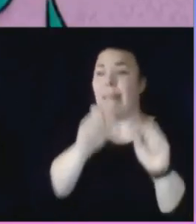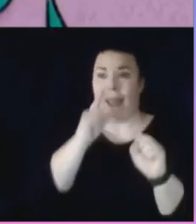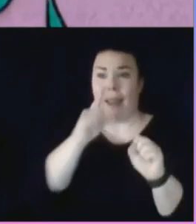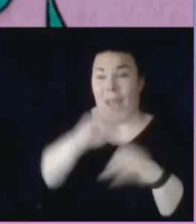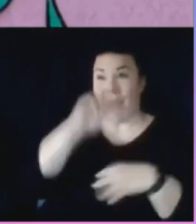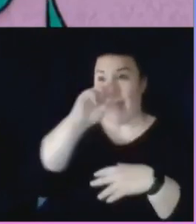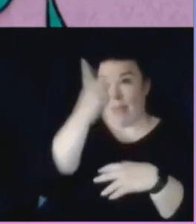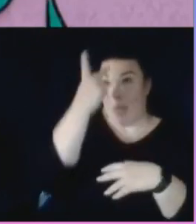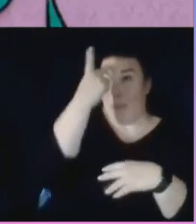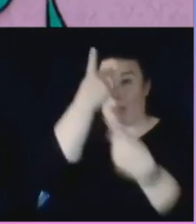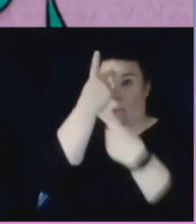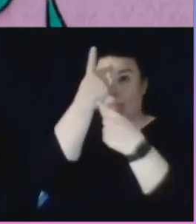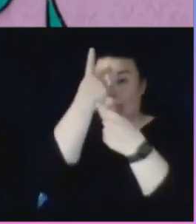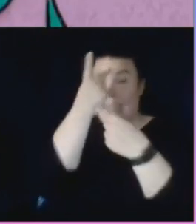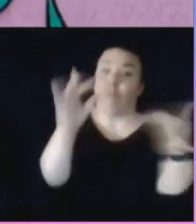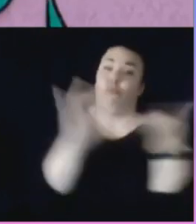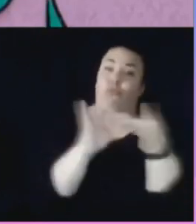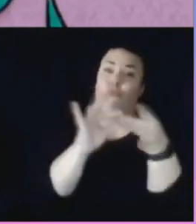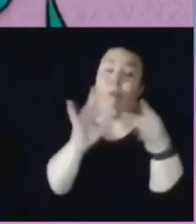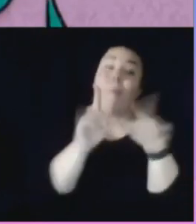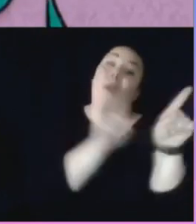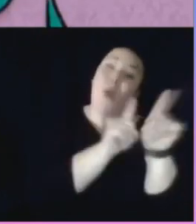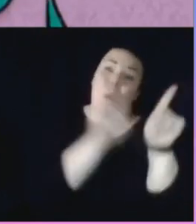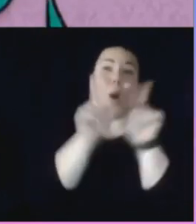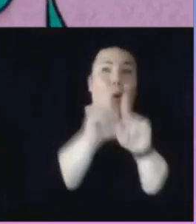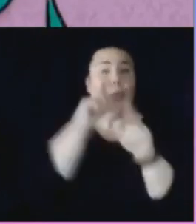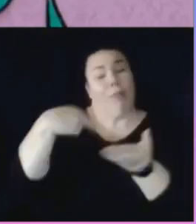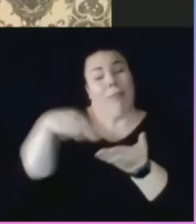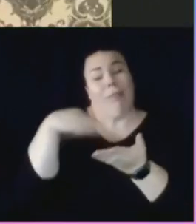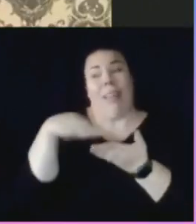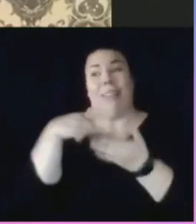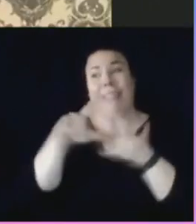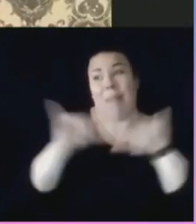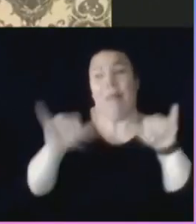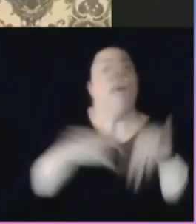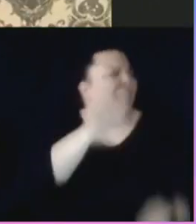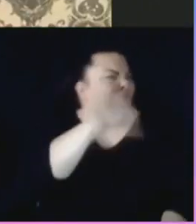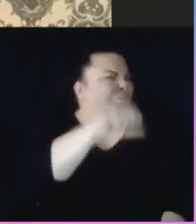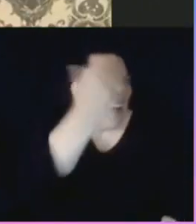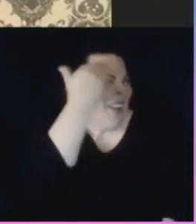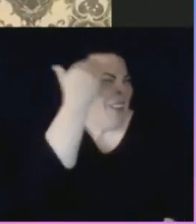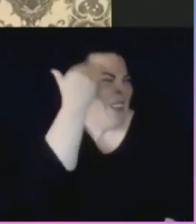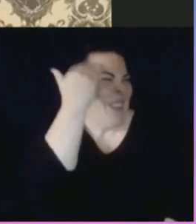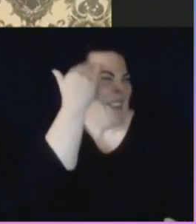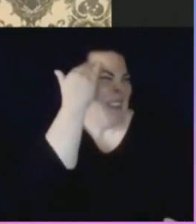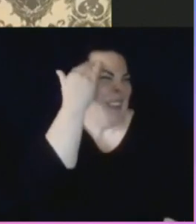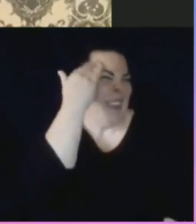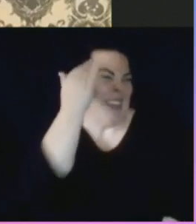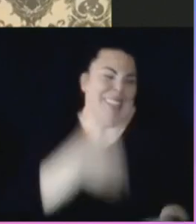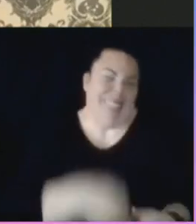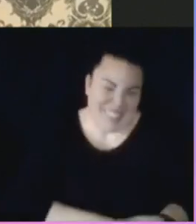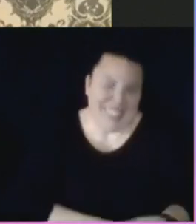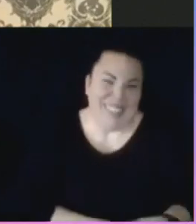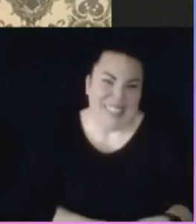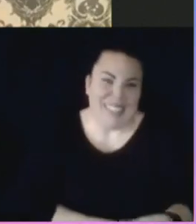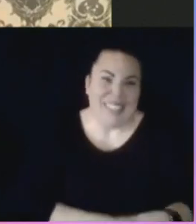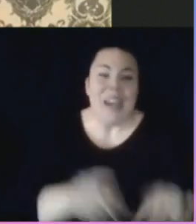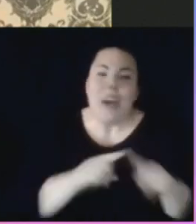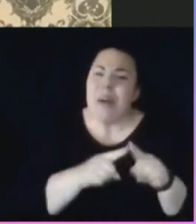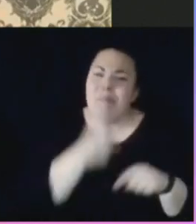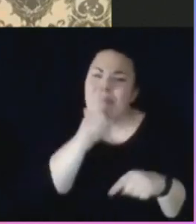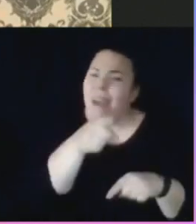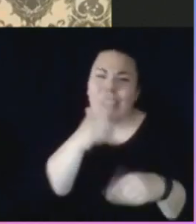party, politicking at the dance party at the same time. I know. But like, you weren't twerking as you were